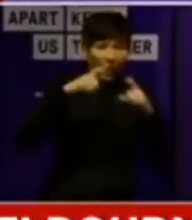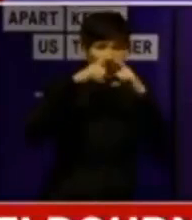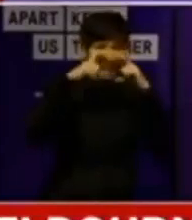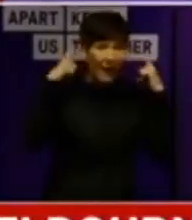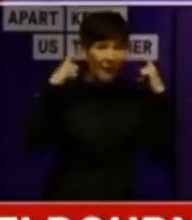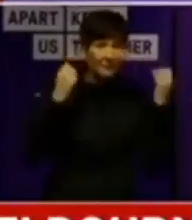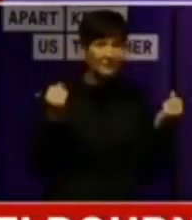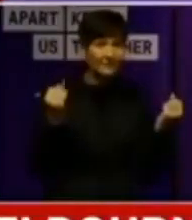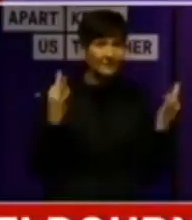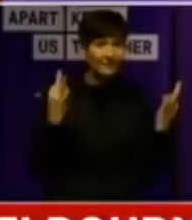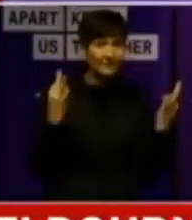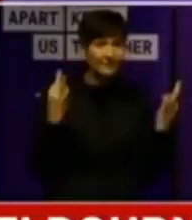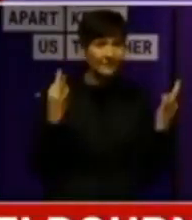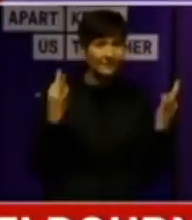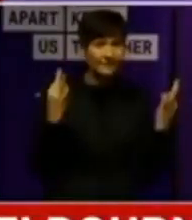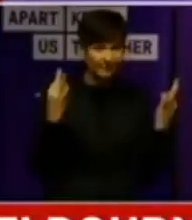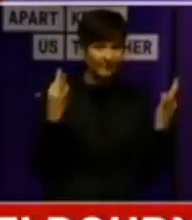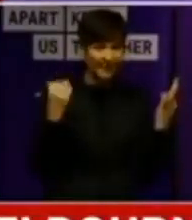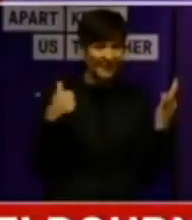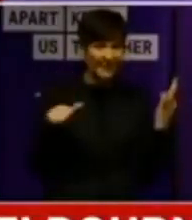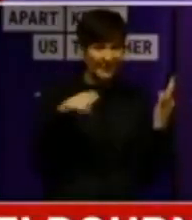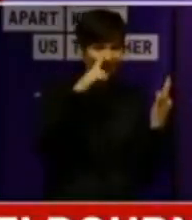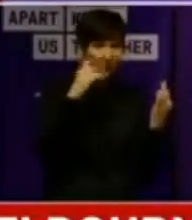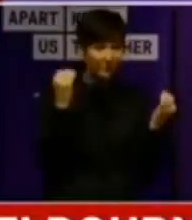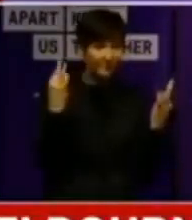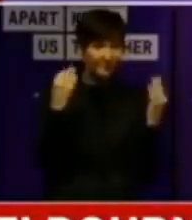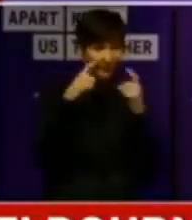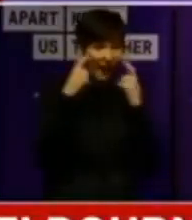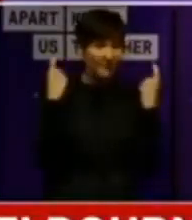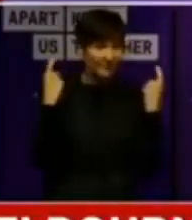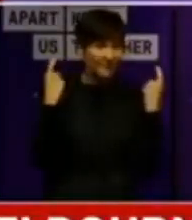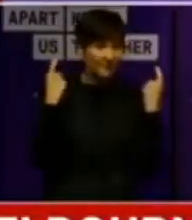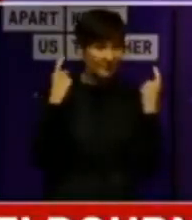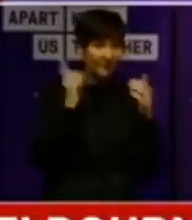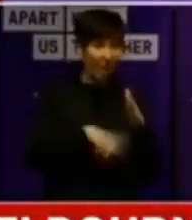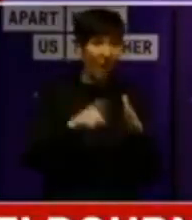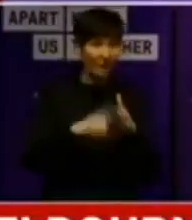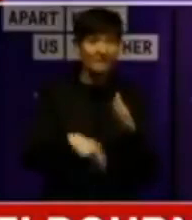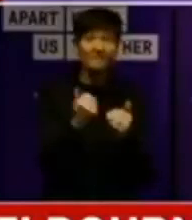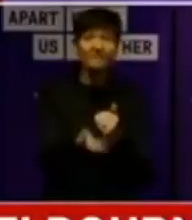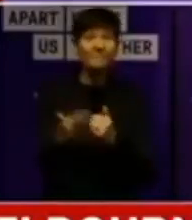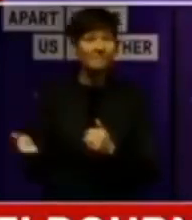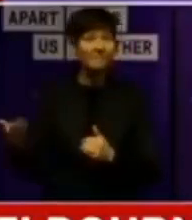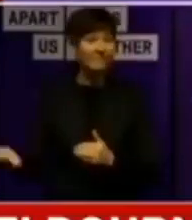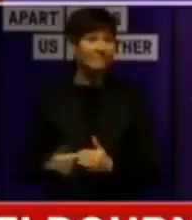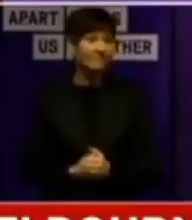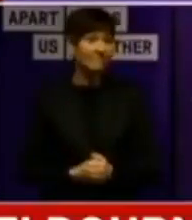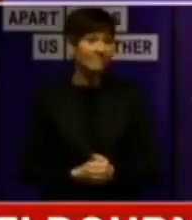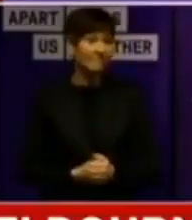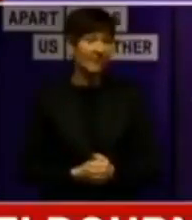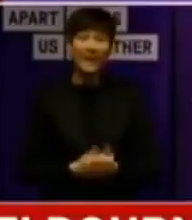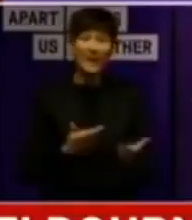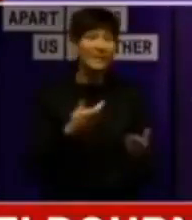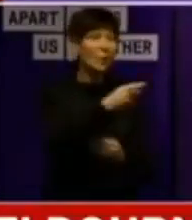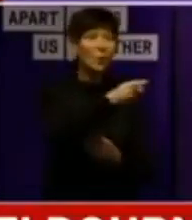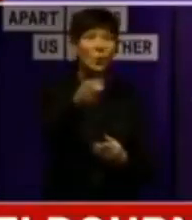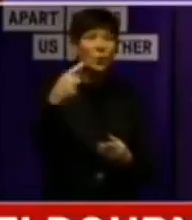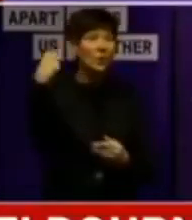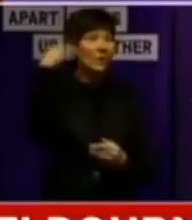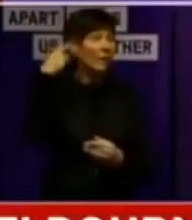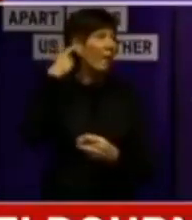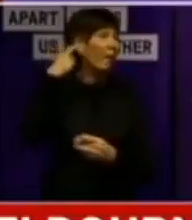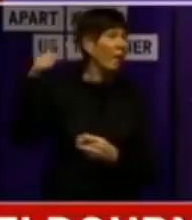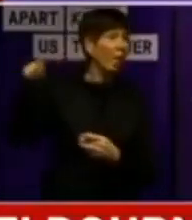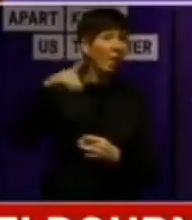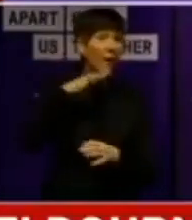vast majority who are doing the right thing, need to understand for those who aren't, there is a consequence. And there are consequences, and I want to be